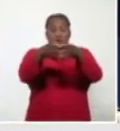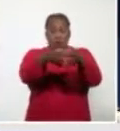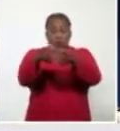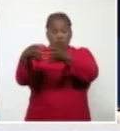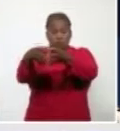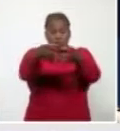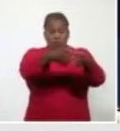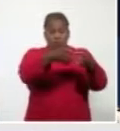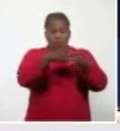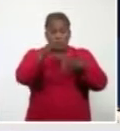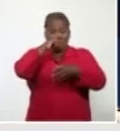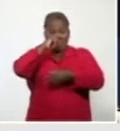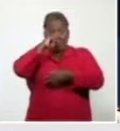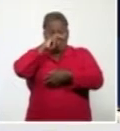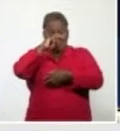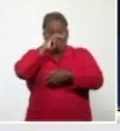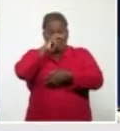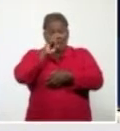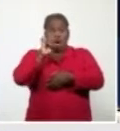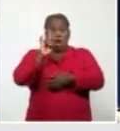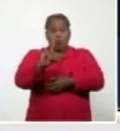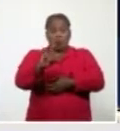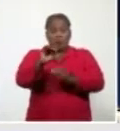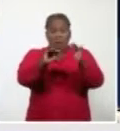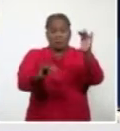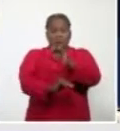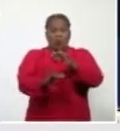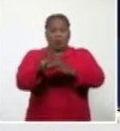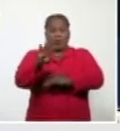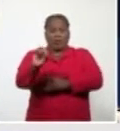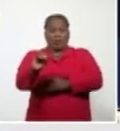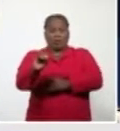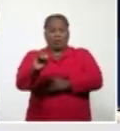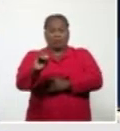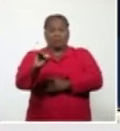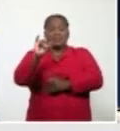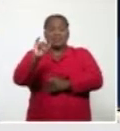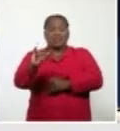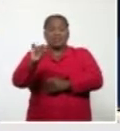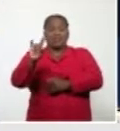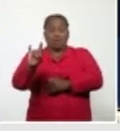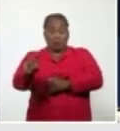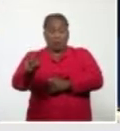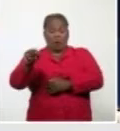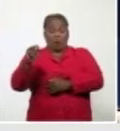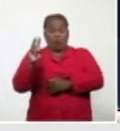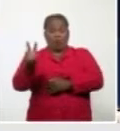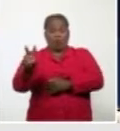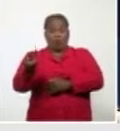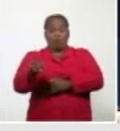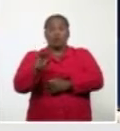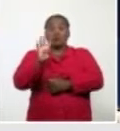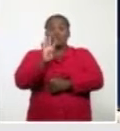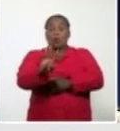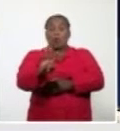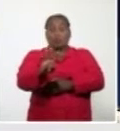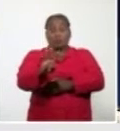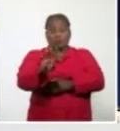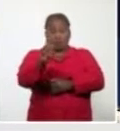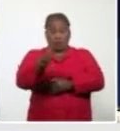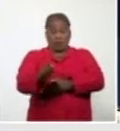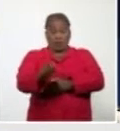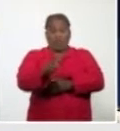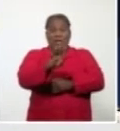50.1% of the cases confirmed to date. 50.1% of the cases confirmed in Cuba at the time of diagnosis